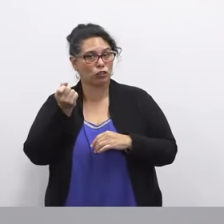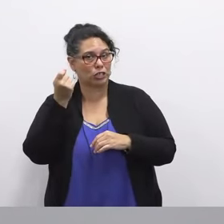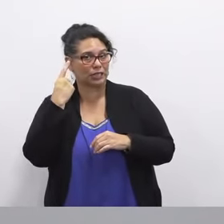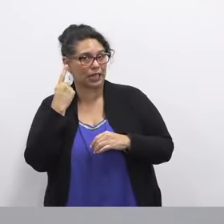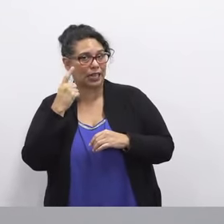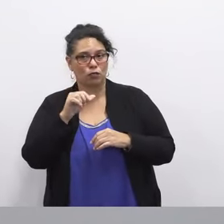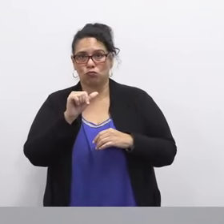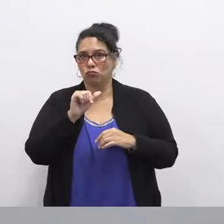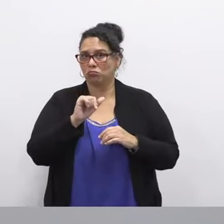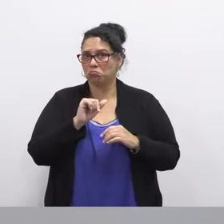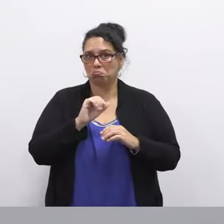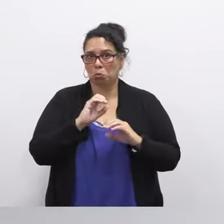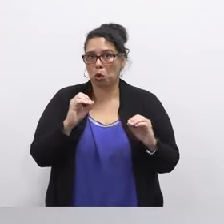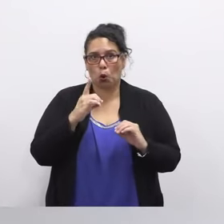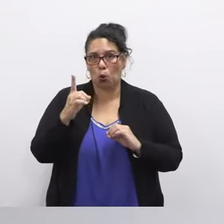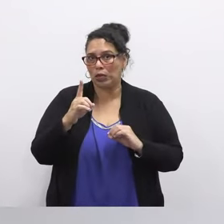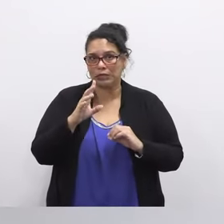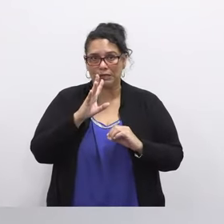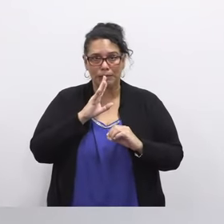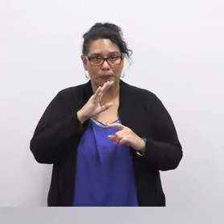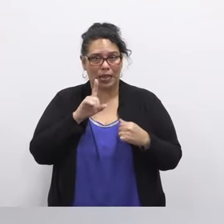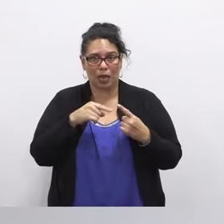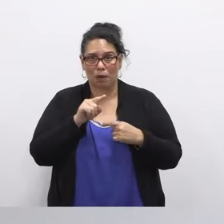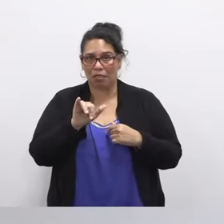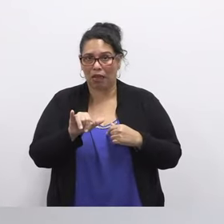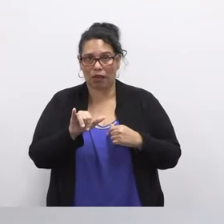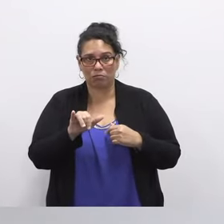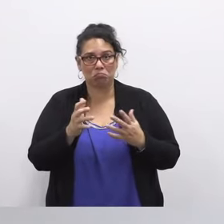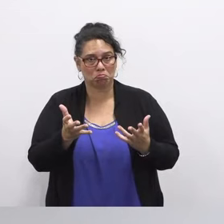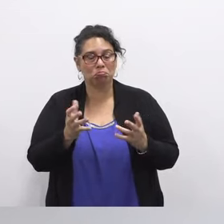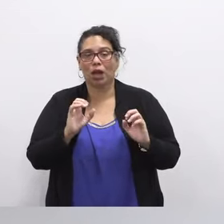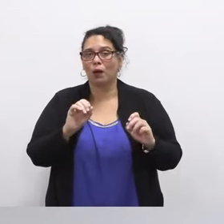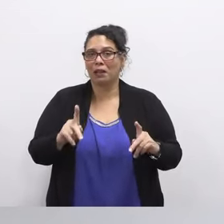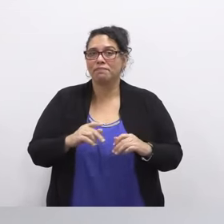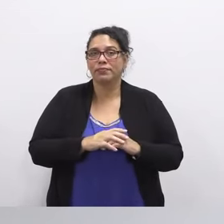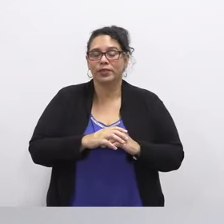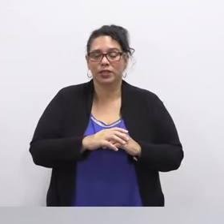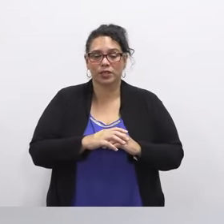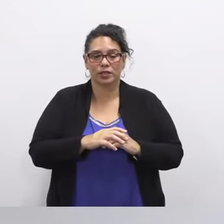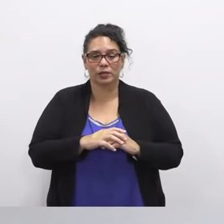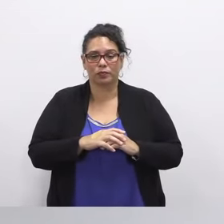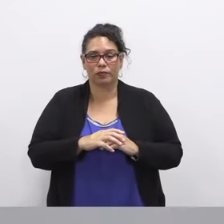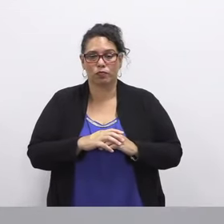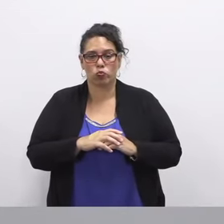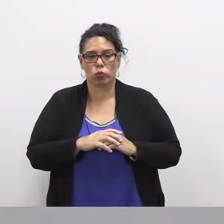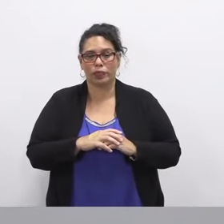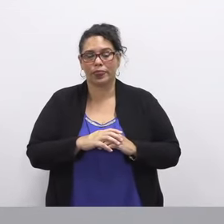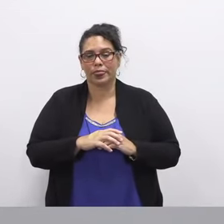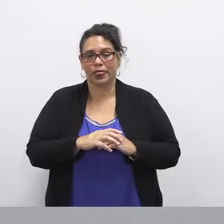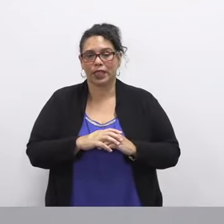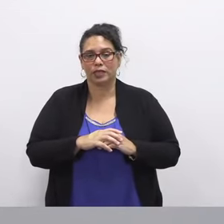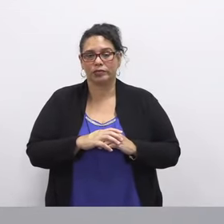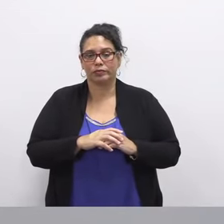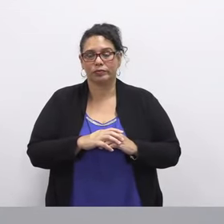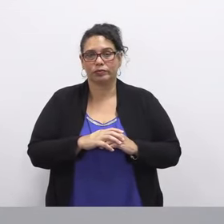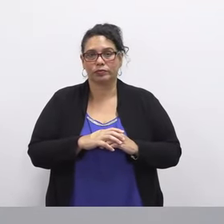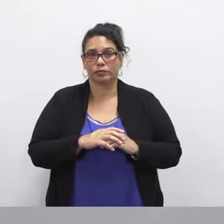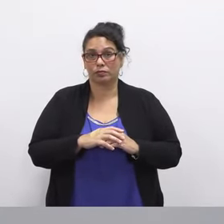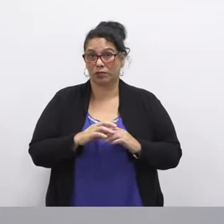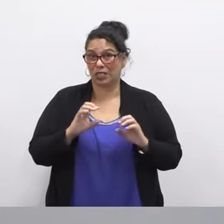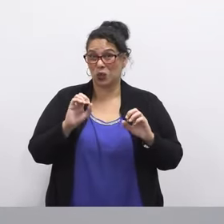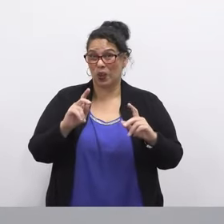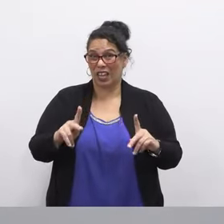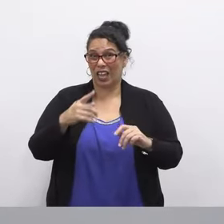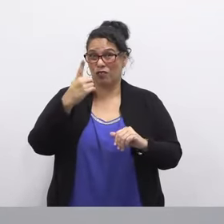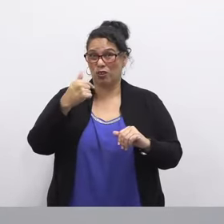that we don't have anyone here to speak on behalf of that item, Leticia? Okay. So, Brent, rather than moving through, is it okay